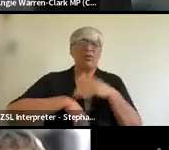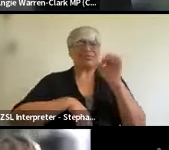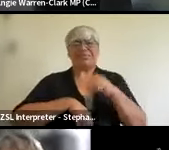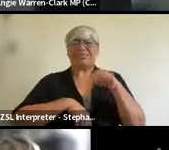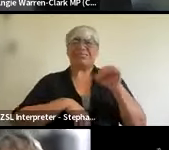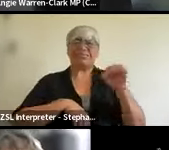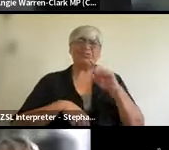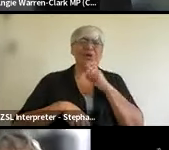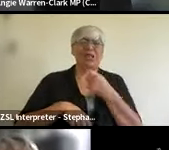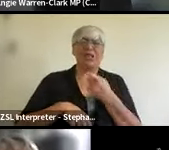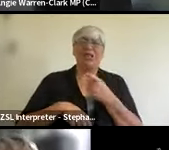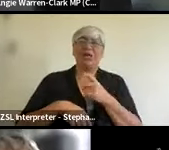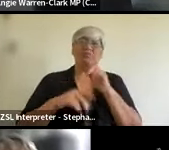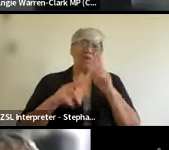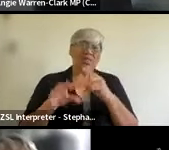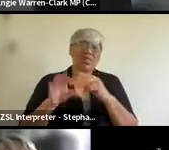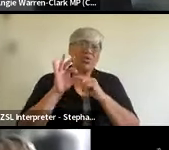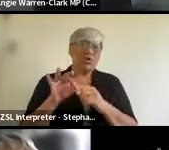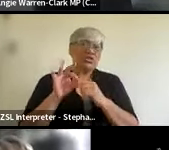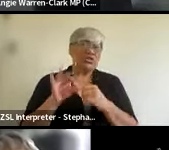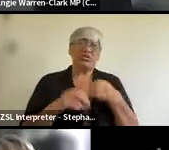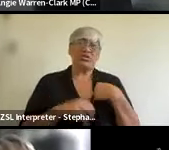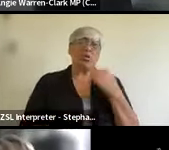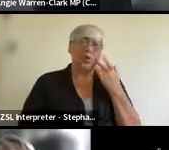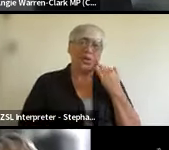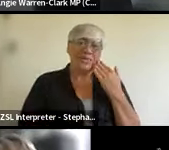well, the question is when.